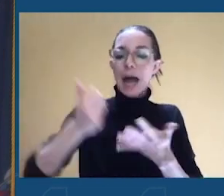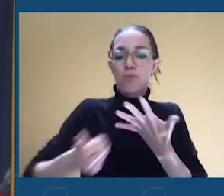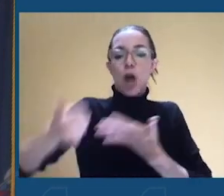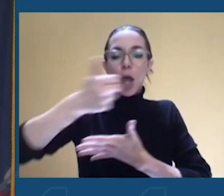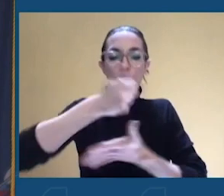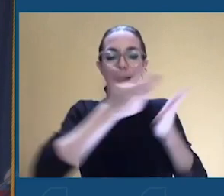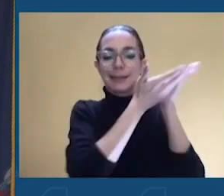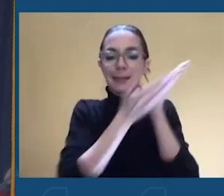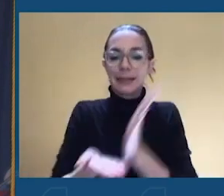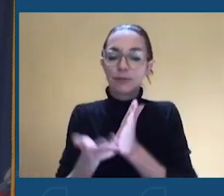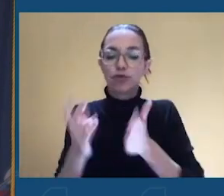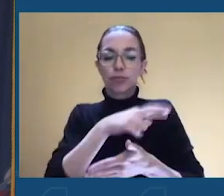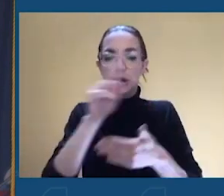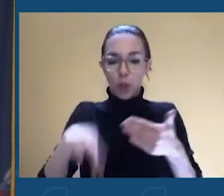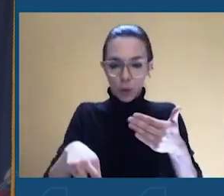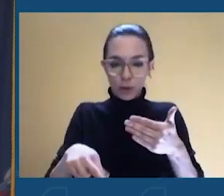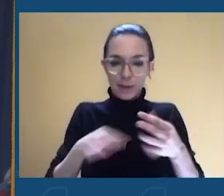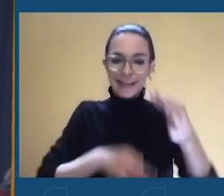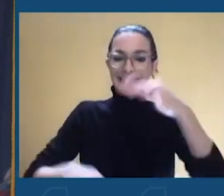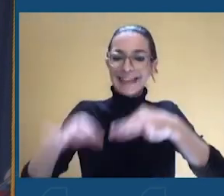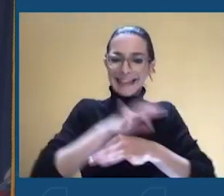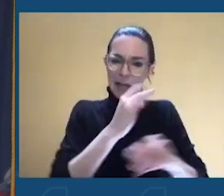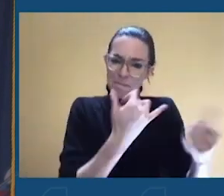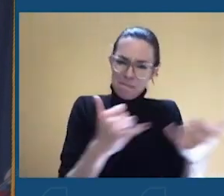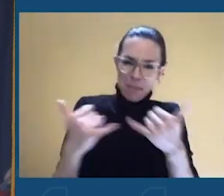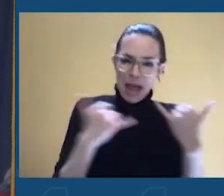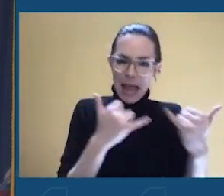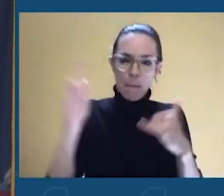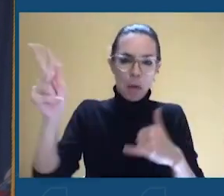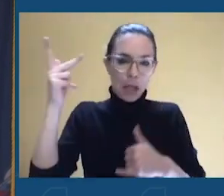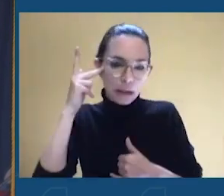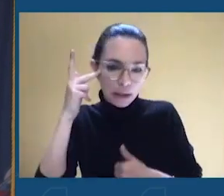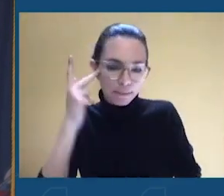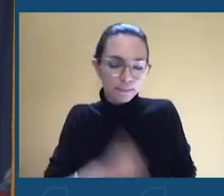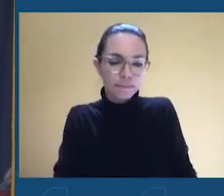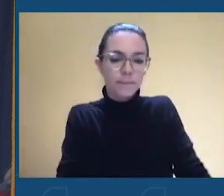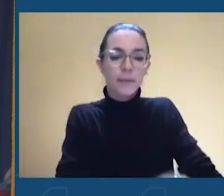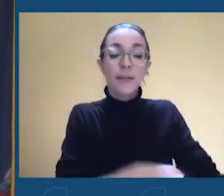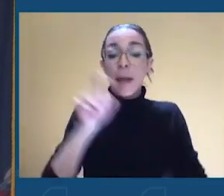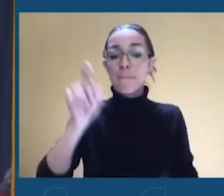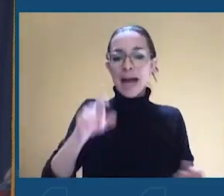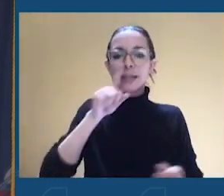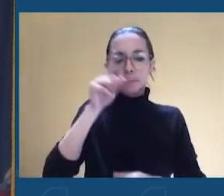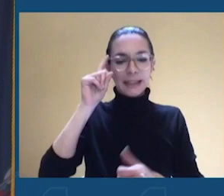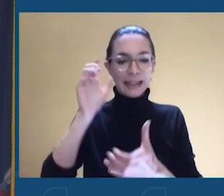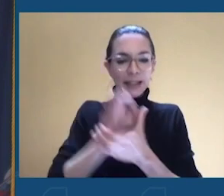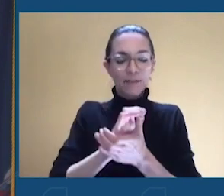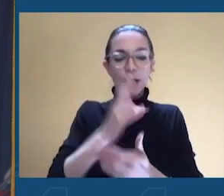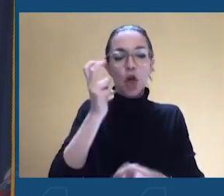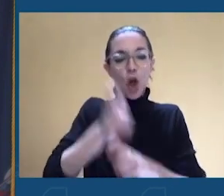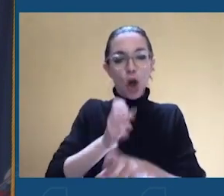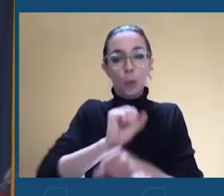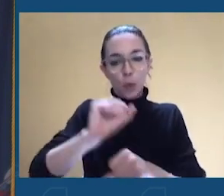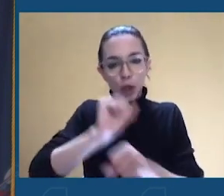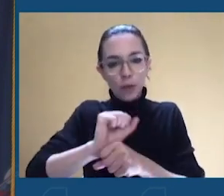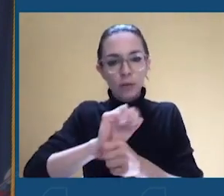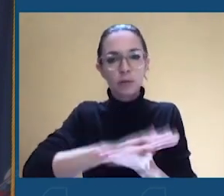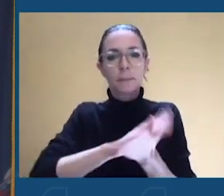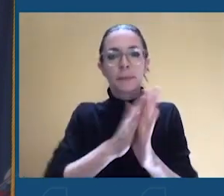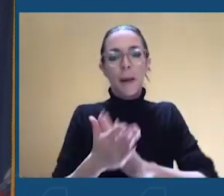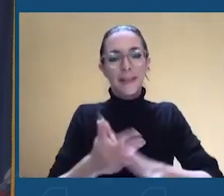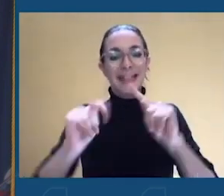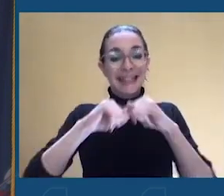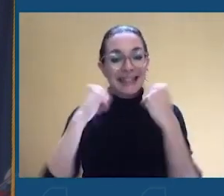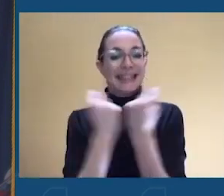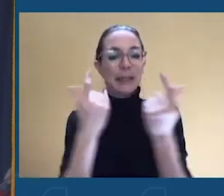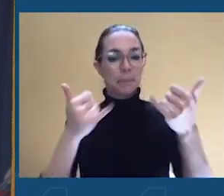results rather than playing partisan politics. They must believe in hard work, be a team player, and treat everyone